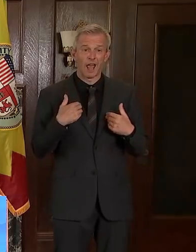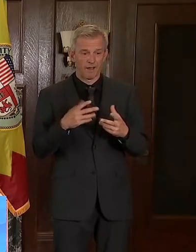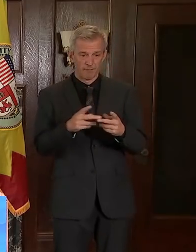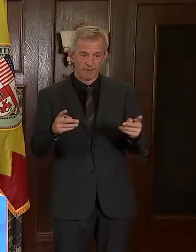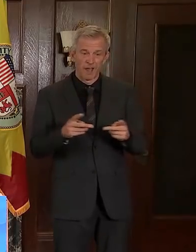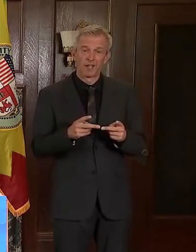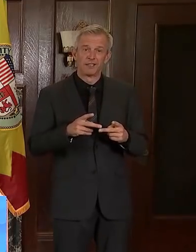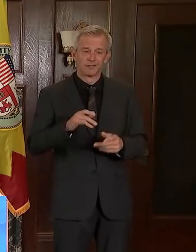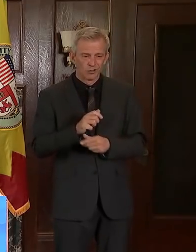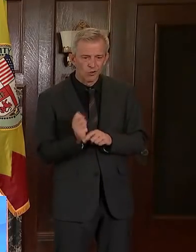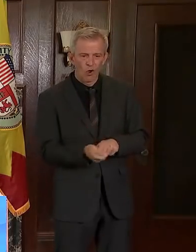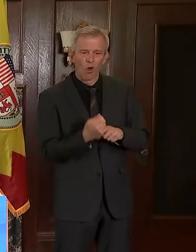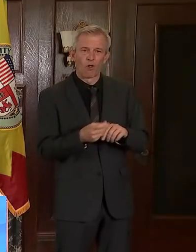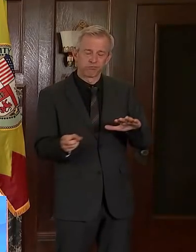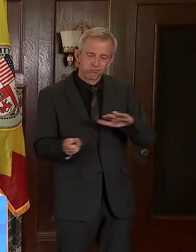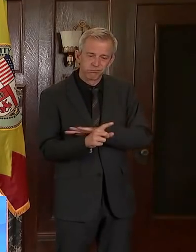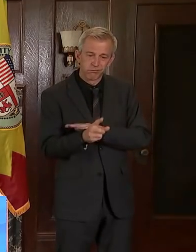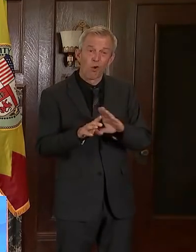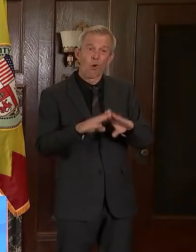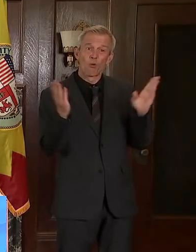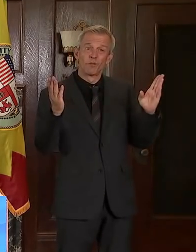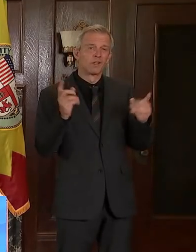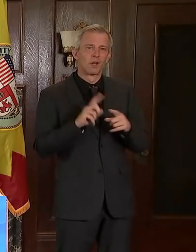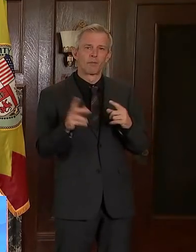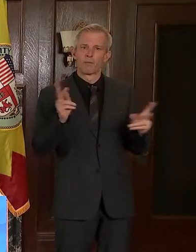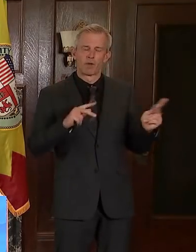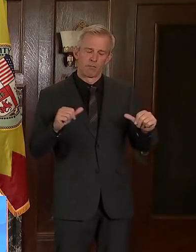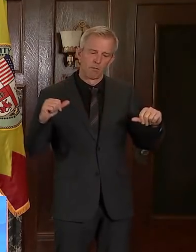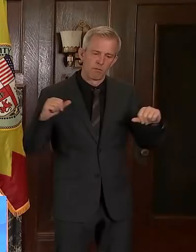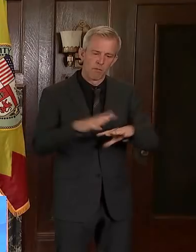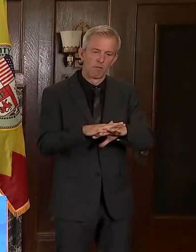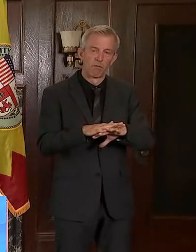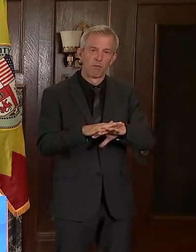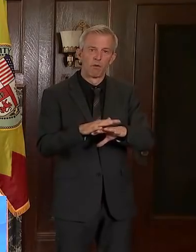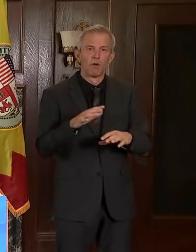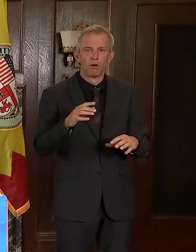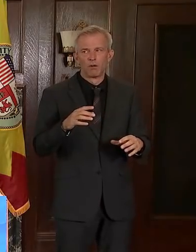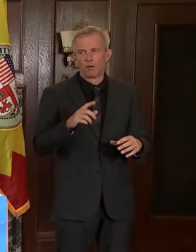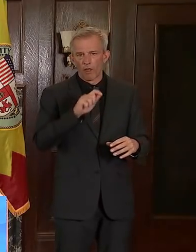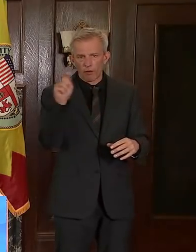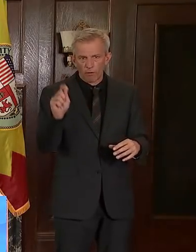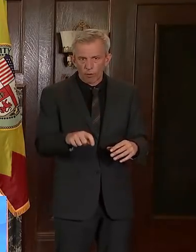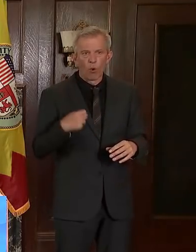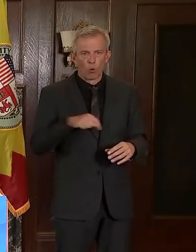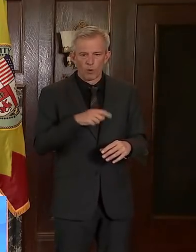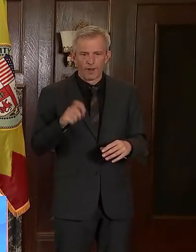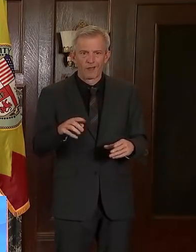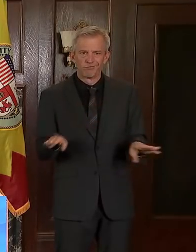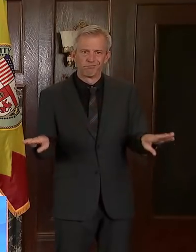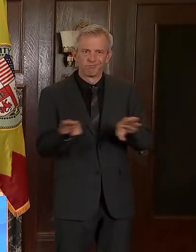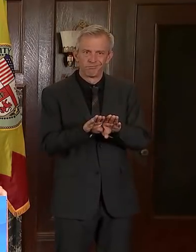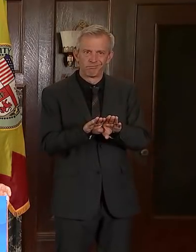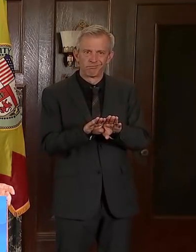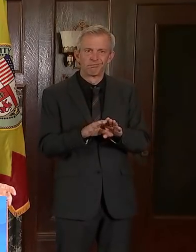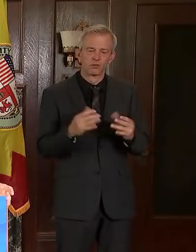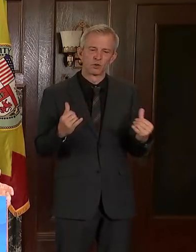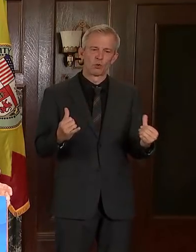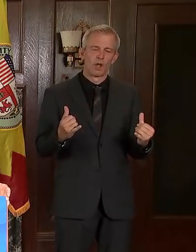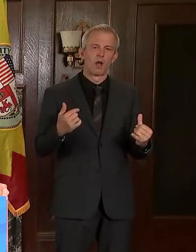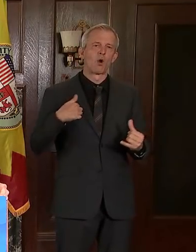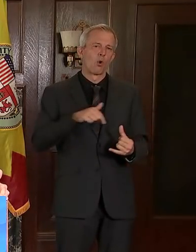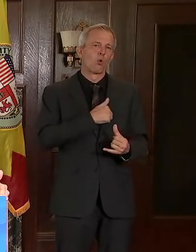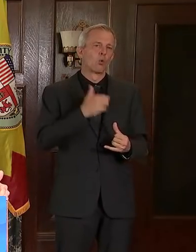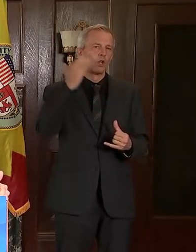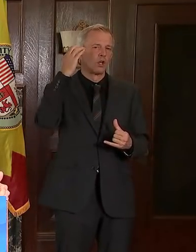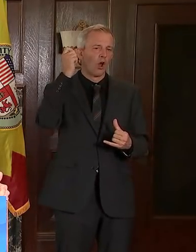down because people weren't practicing those safer requirements. I think we all know them now much better, and we know the